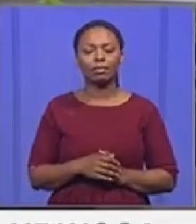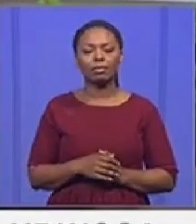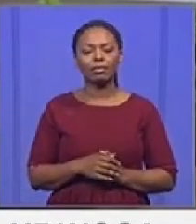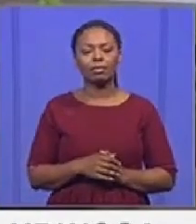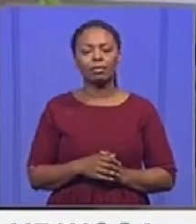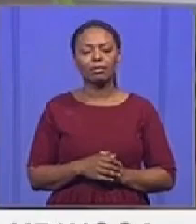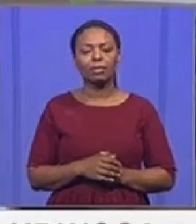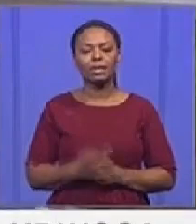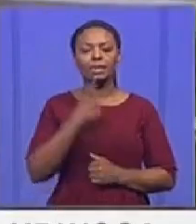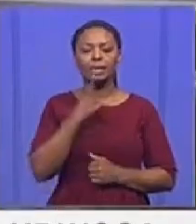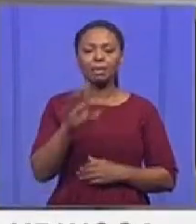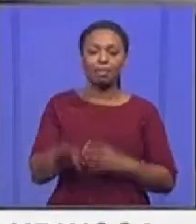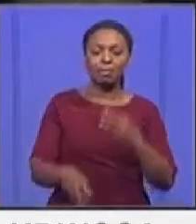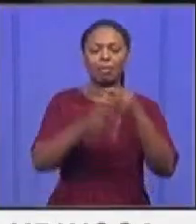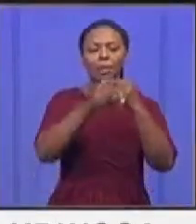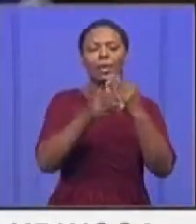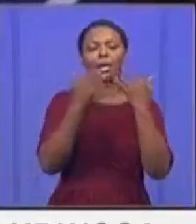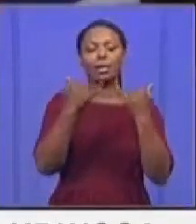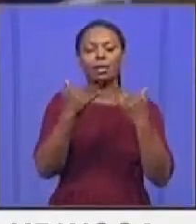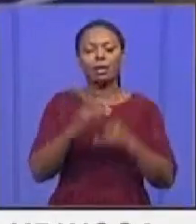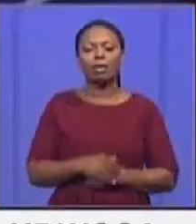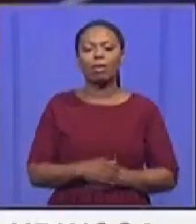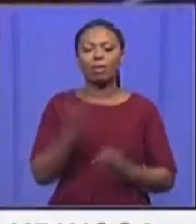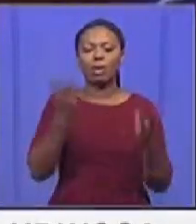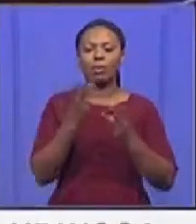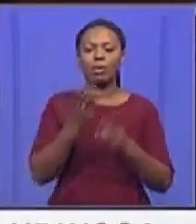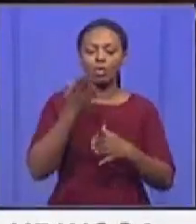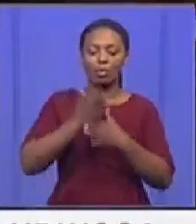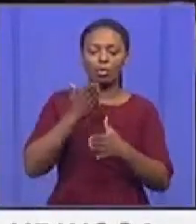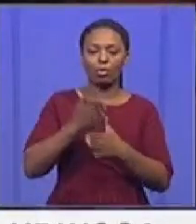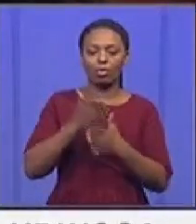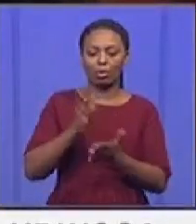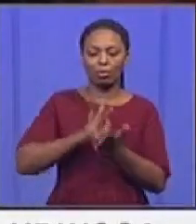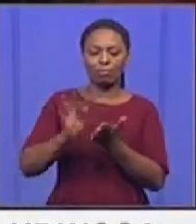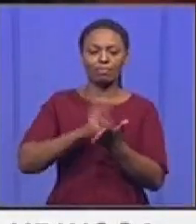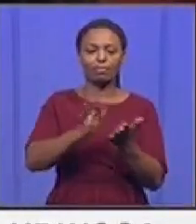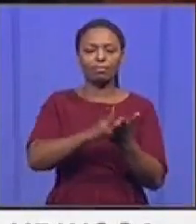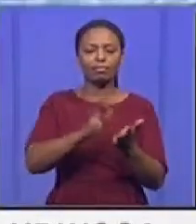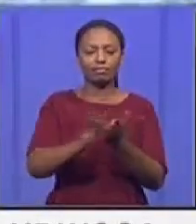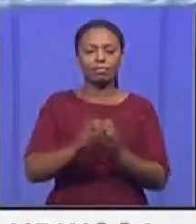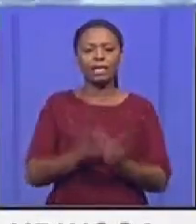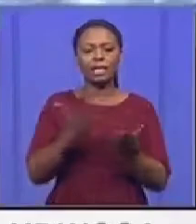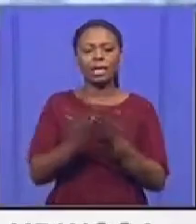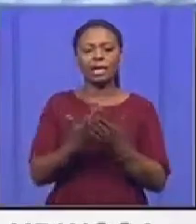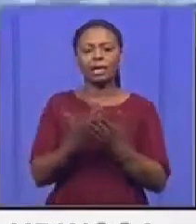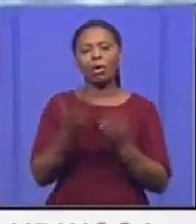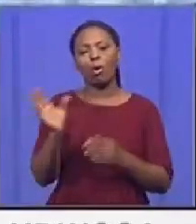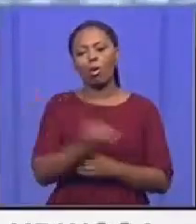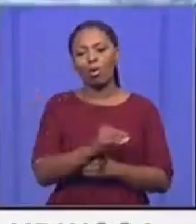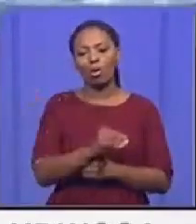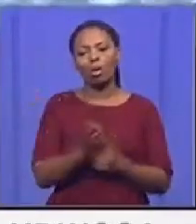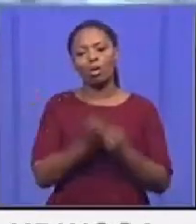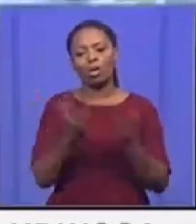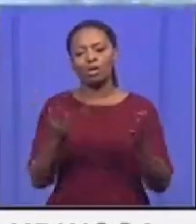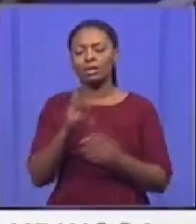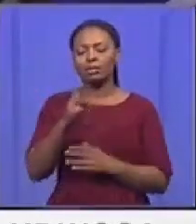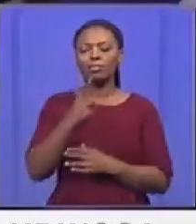Lefapha la rekoketso e tlile go thusa batho bao ba ka lekanang dikete tse di 900 segolo thata